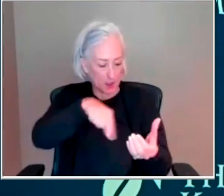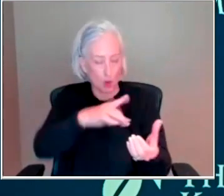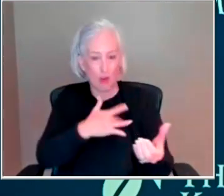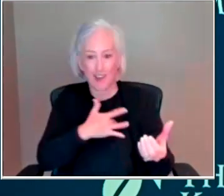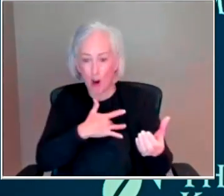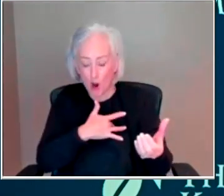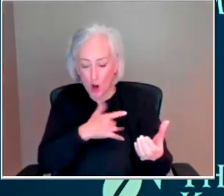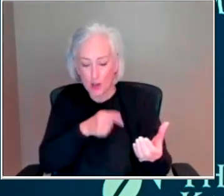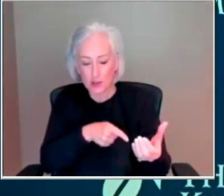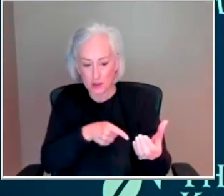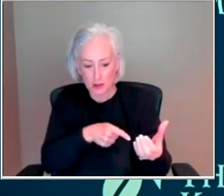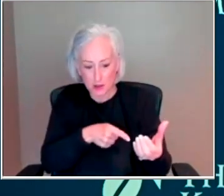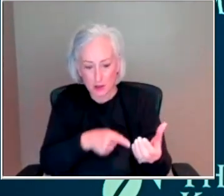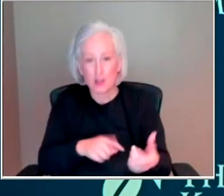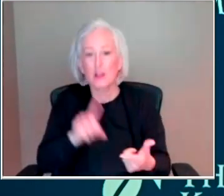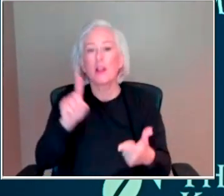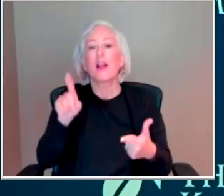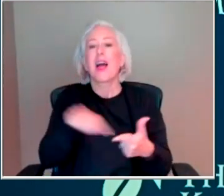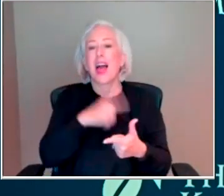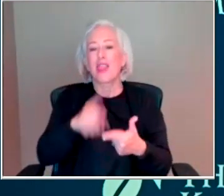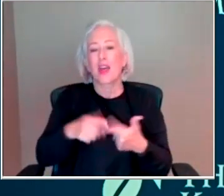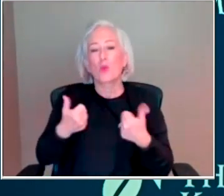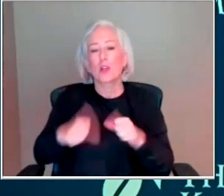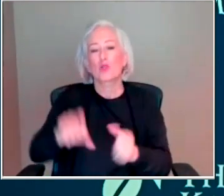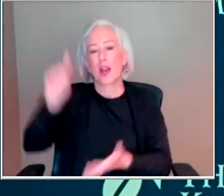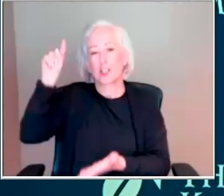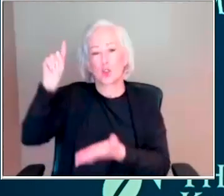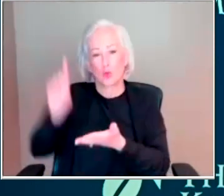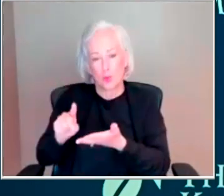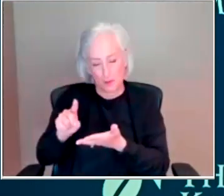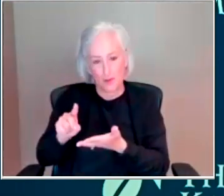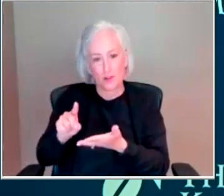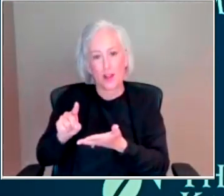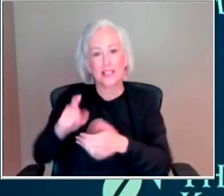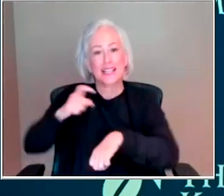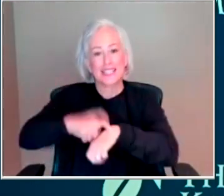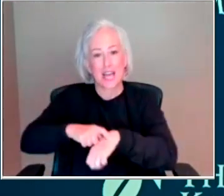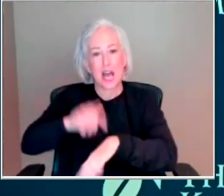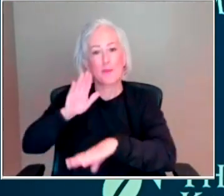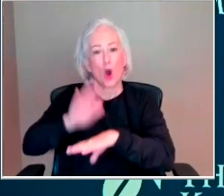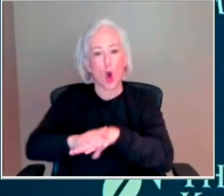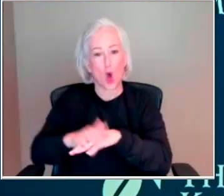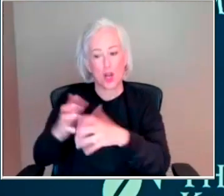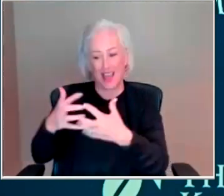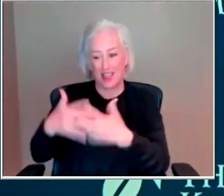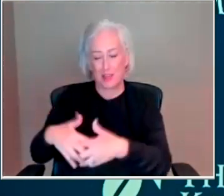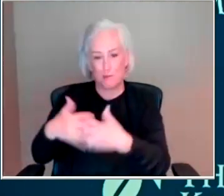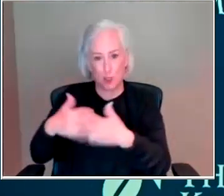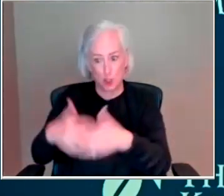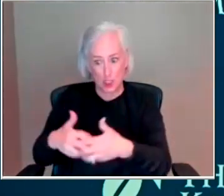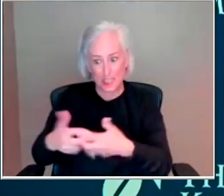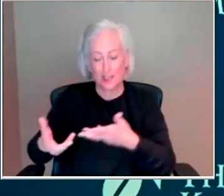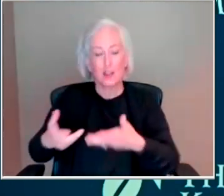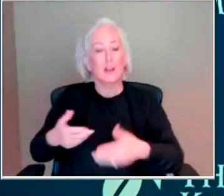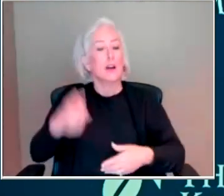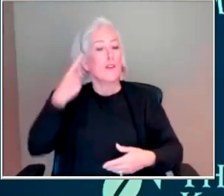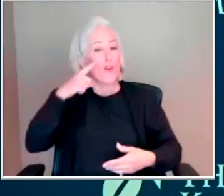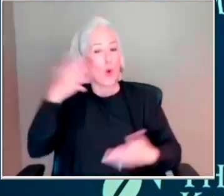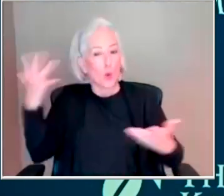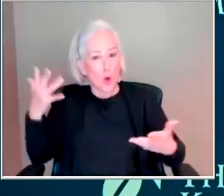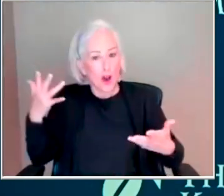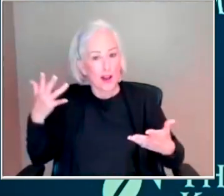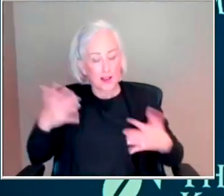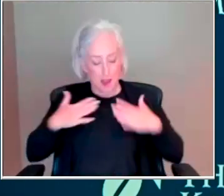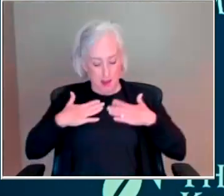of time where we're both on the heart-lung machine, which is the device that provides the circulation and the oxygenation of the blood so that we can perfuse the body